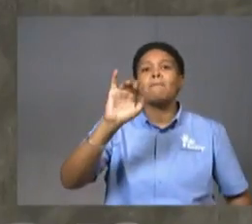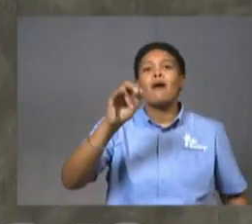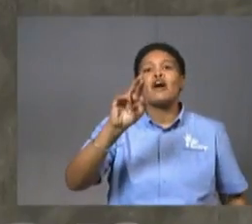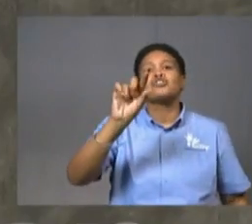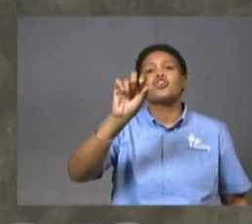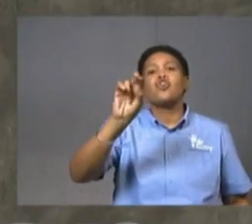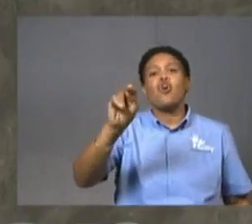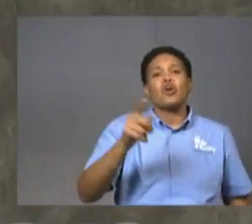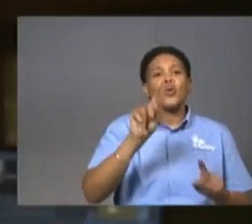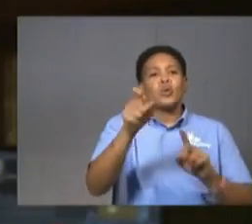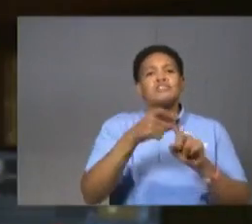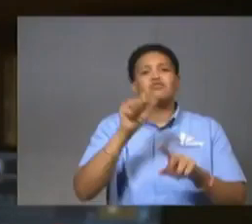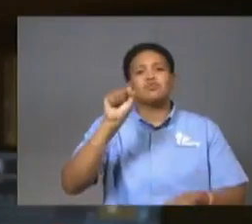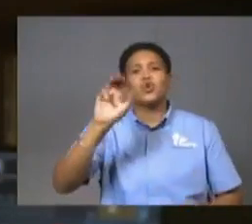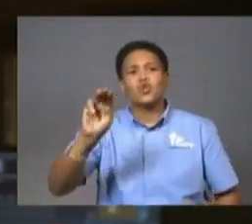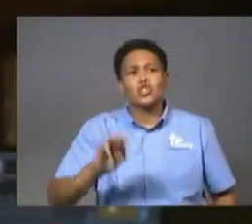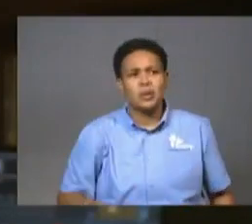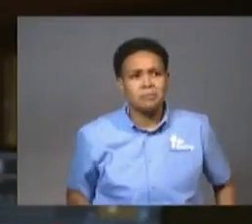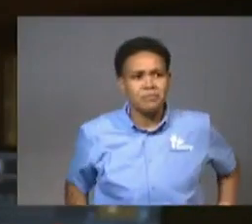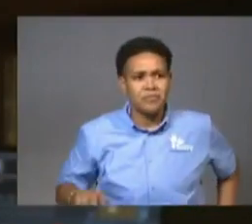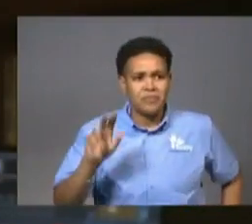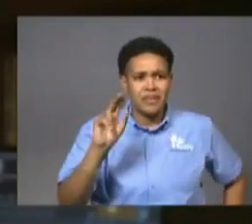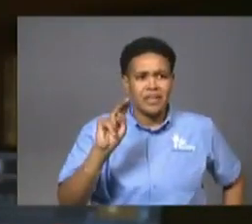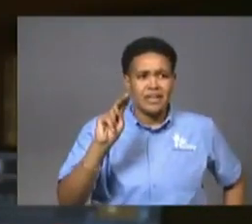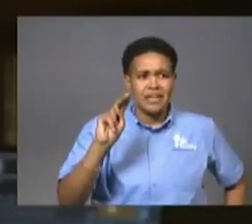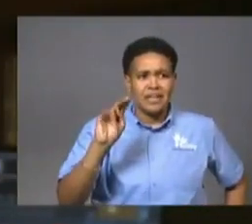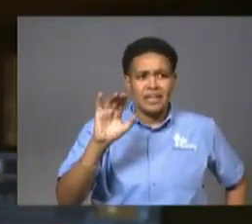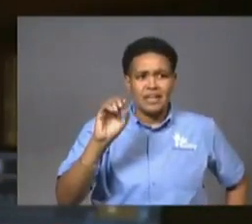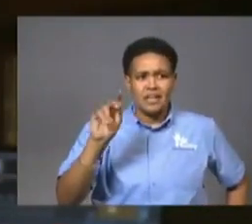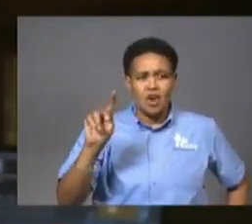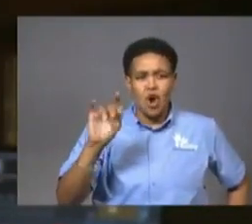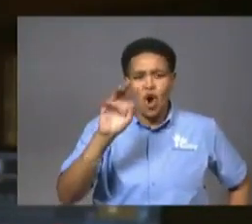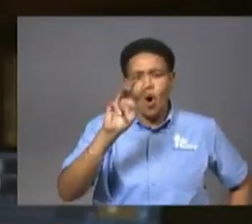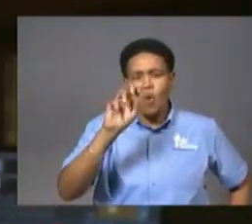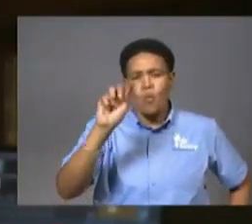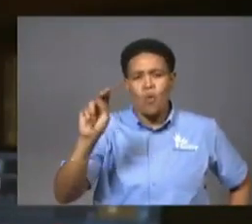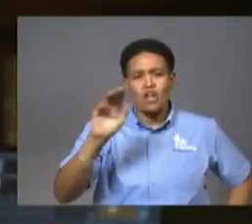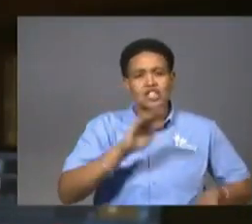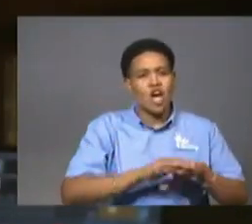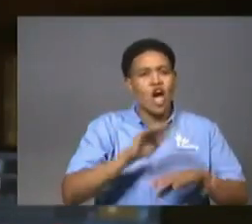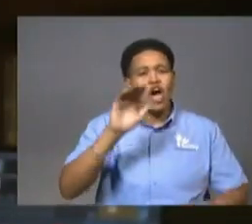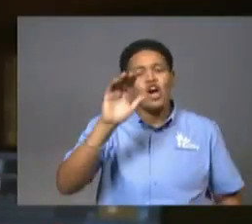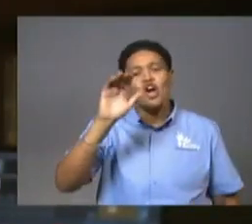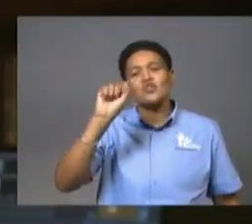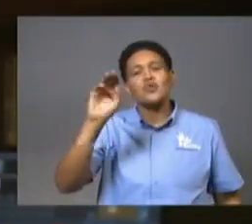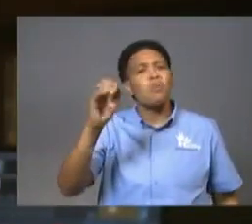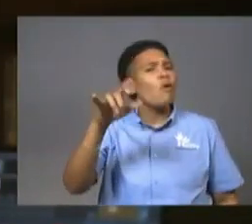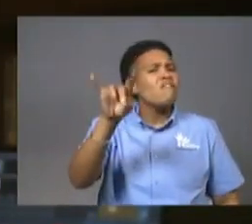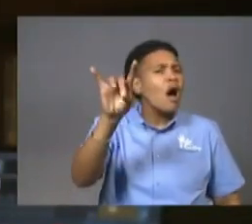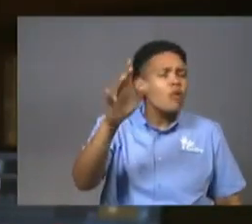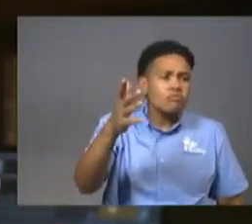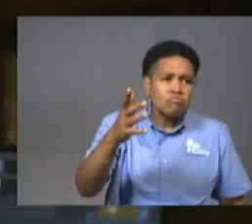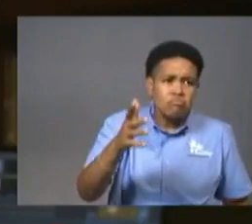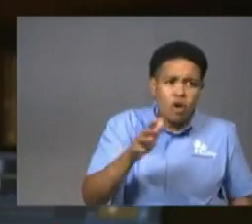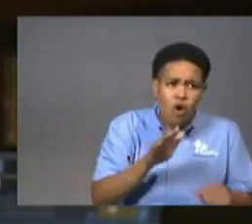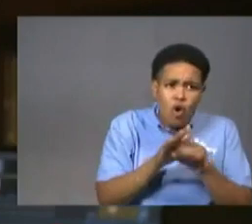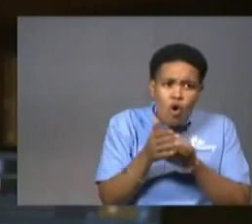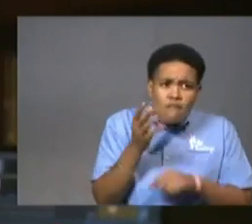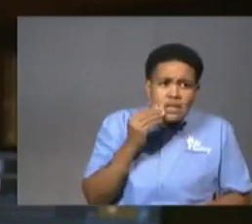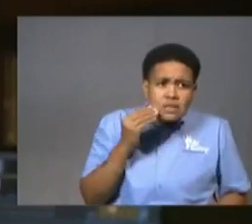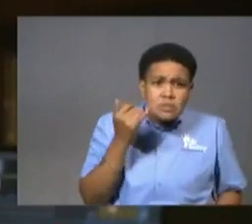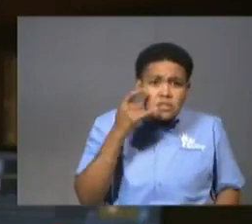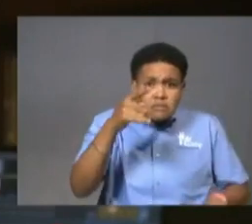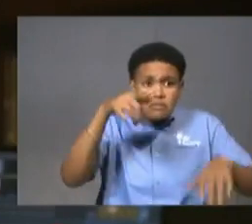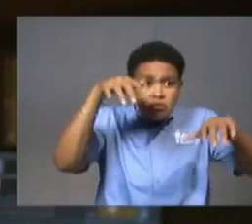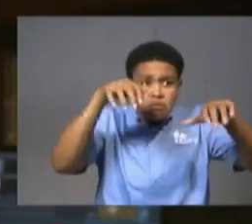social media. Okay, Nicole Watts on social media wants to find out that following the COVID-19 experience, if you form the next